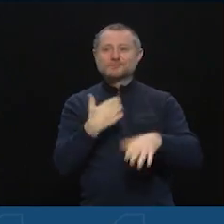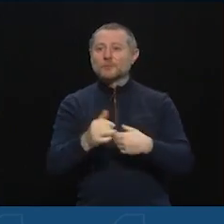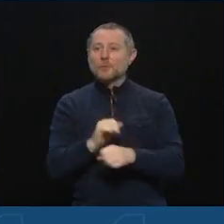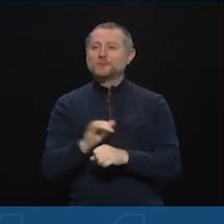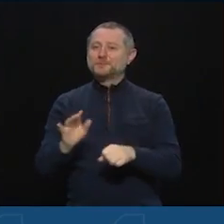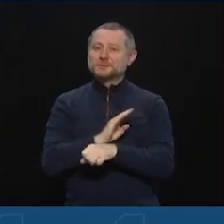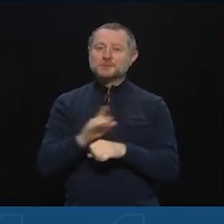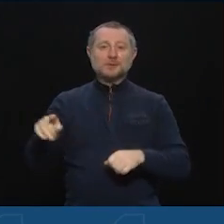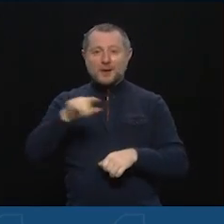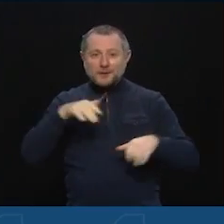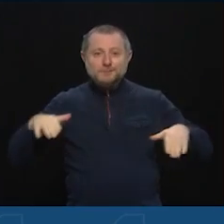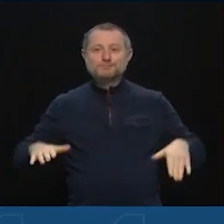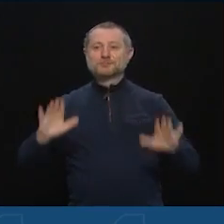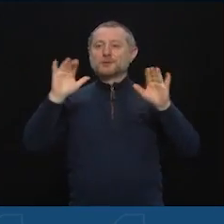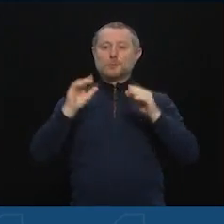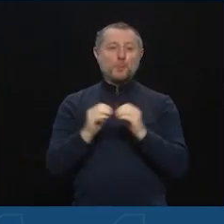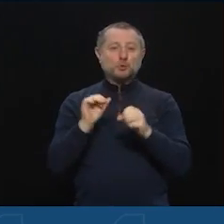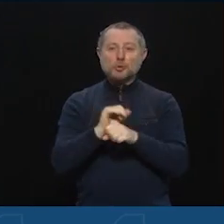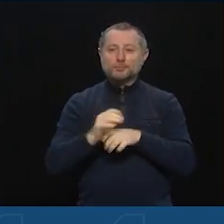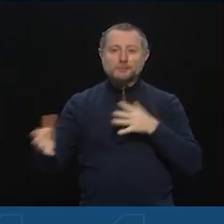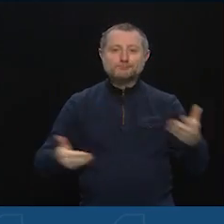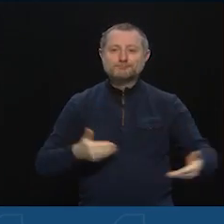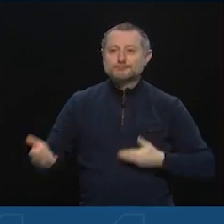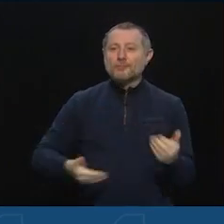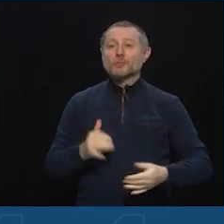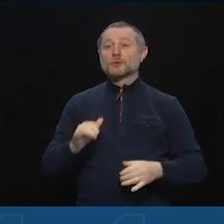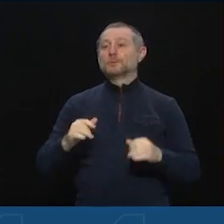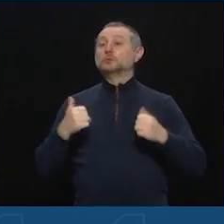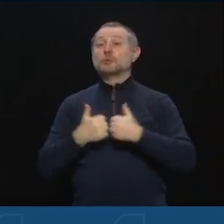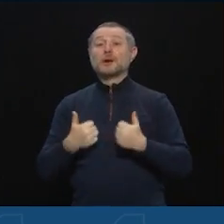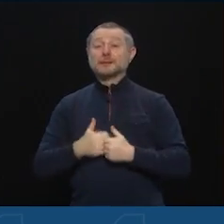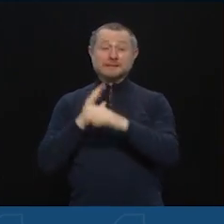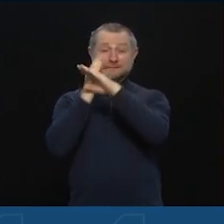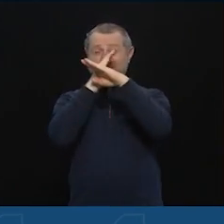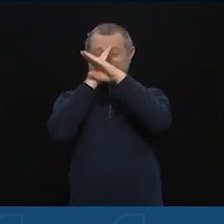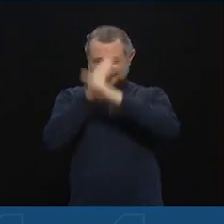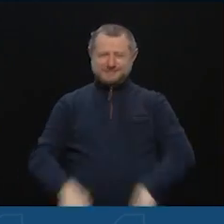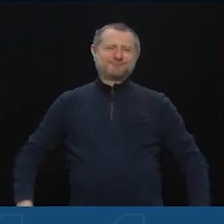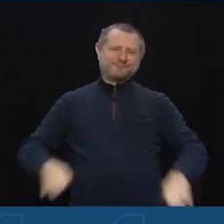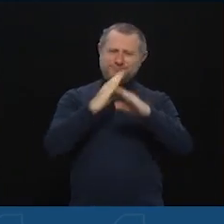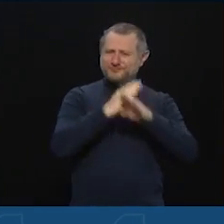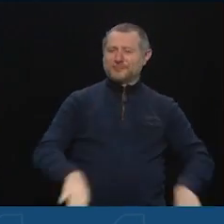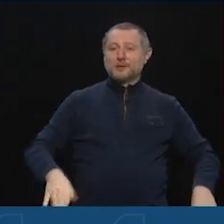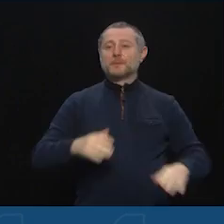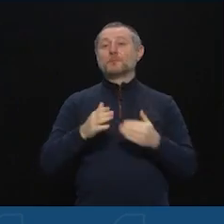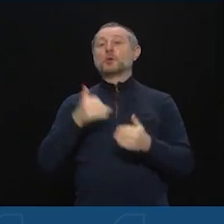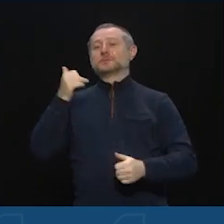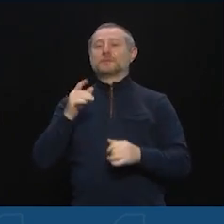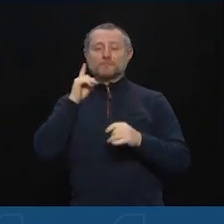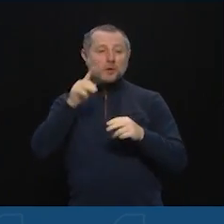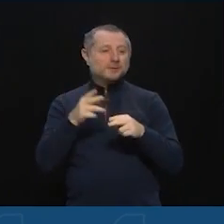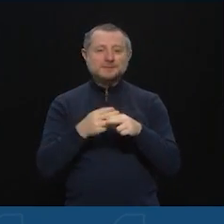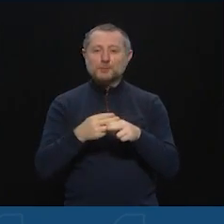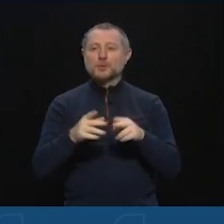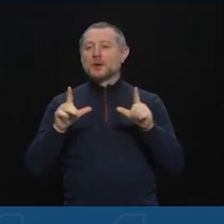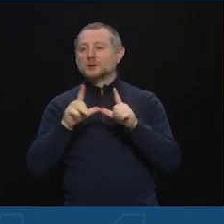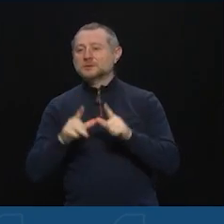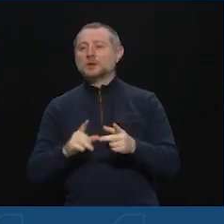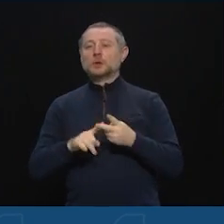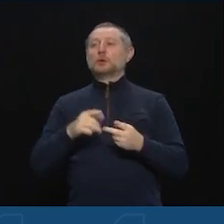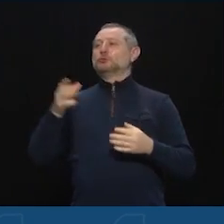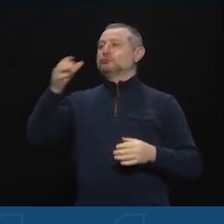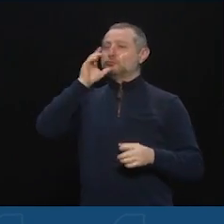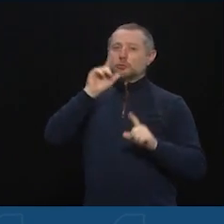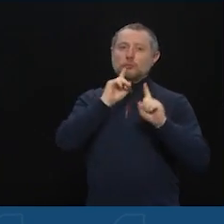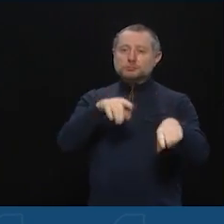communities like this. And so breaking down barriers, making it easy for temporary licenses, to-go drinks, have a drink in a movie theater, get back to the theaters, and